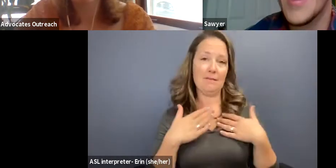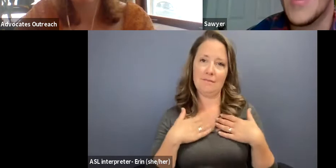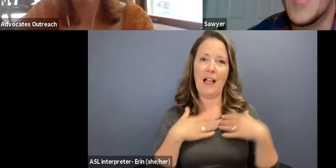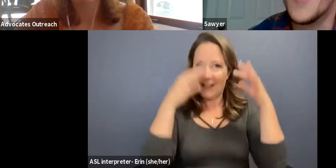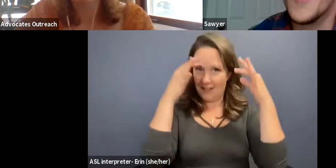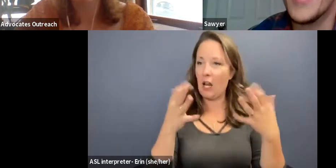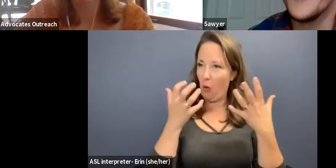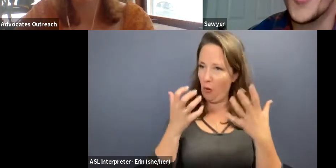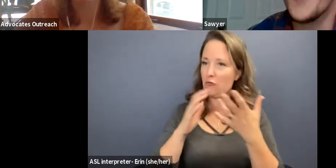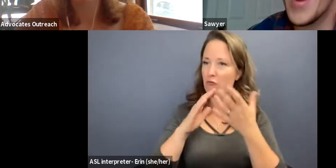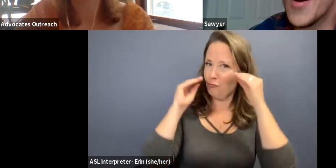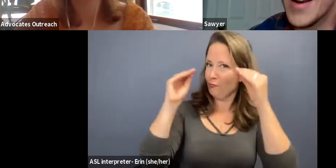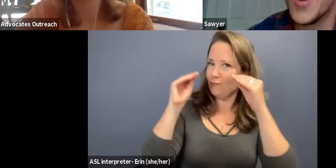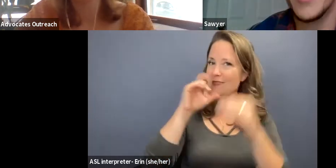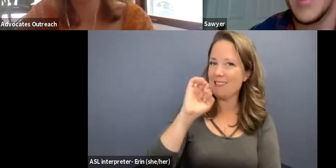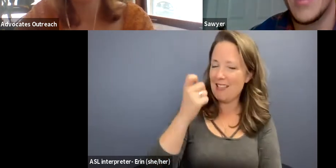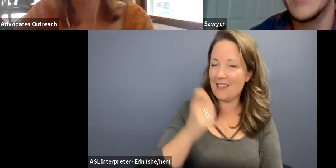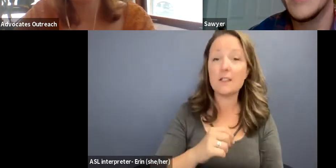know, feelings of